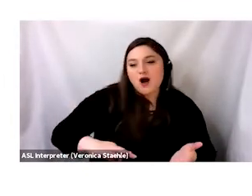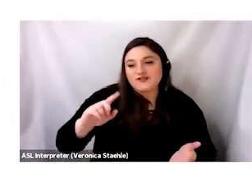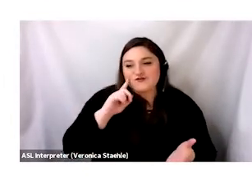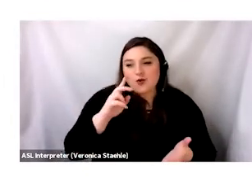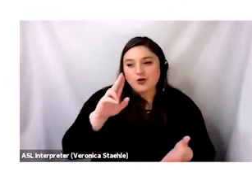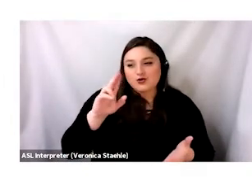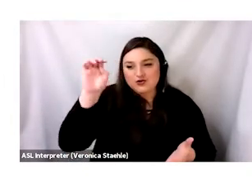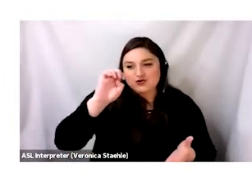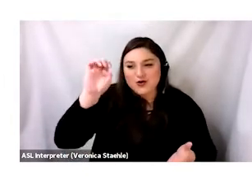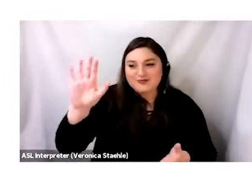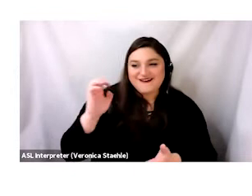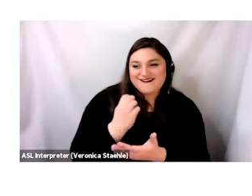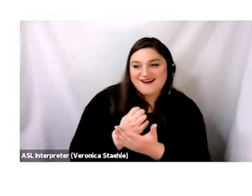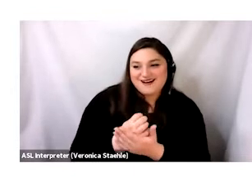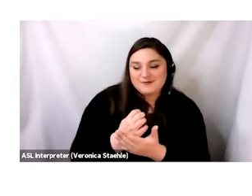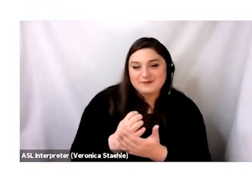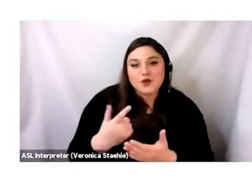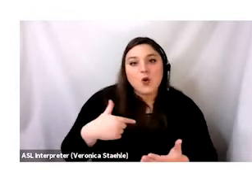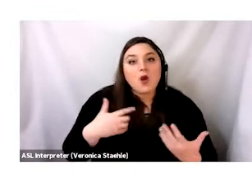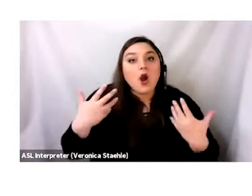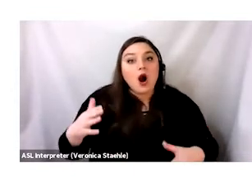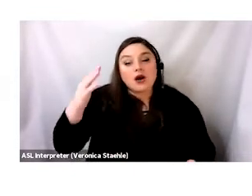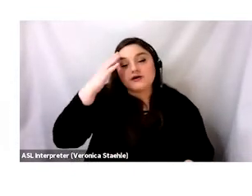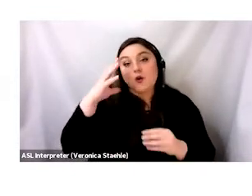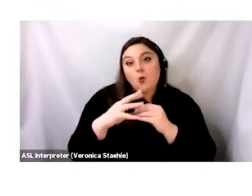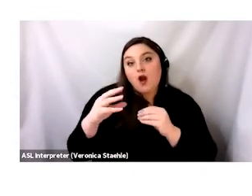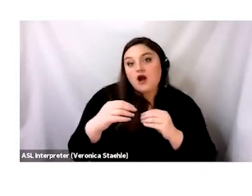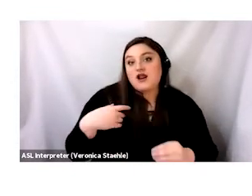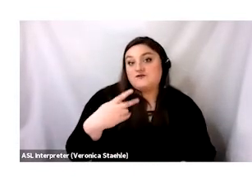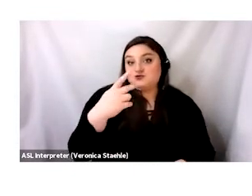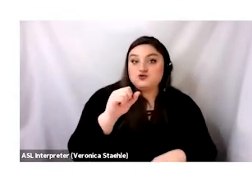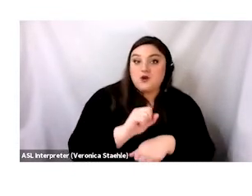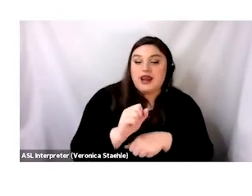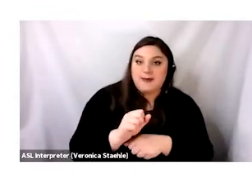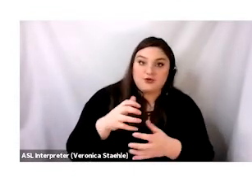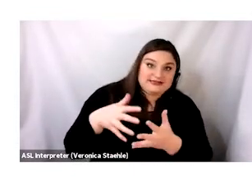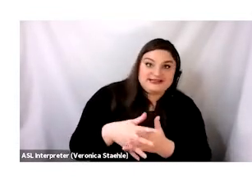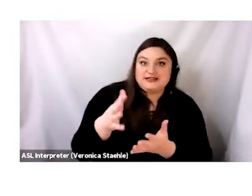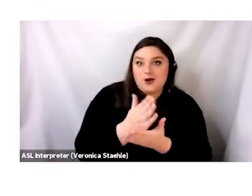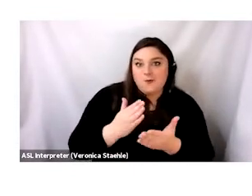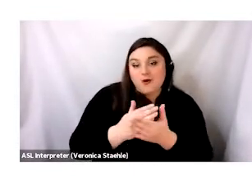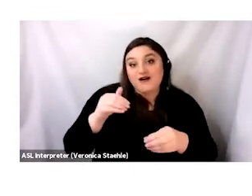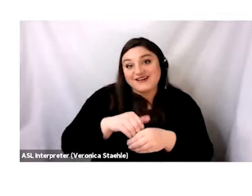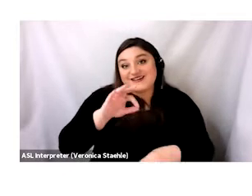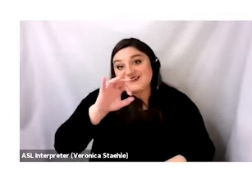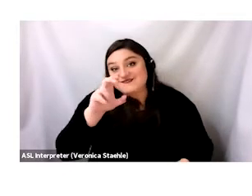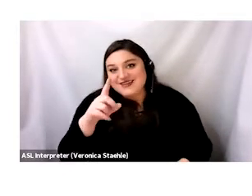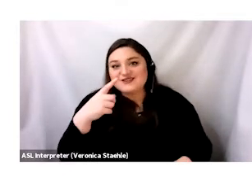economy. And we know that cotton has 2 labor-intensive stages, in the field and in the factory, ultimately